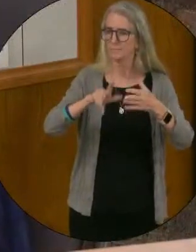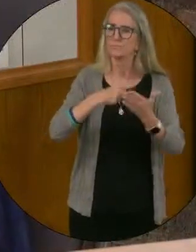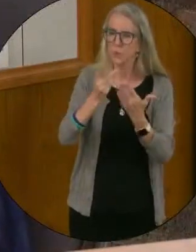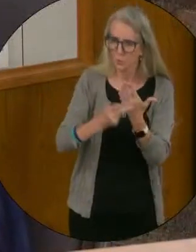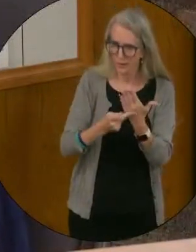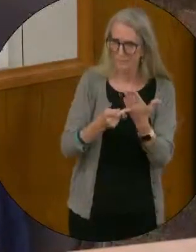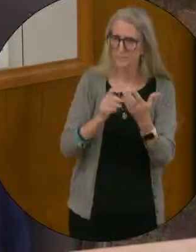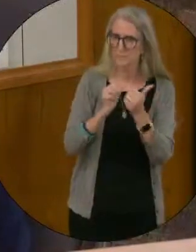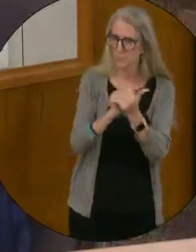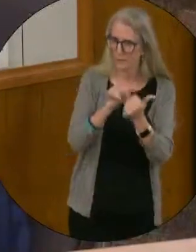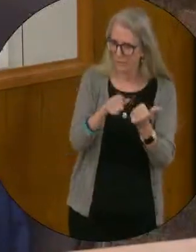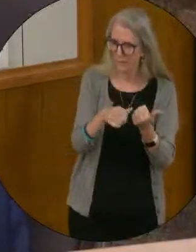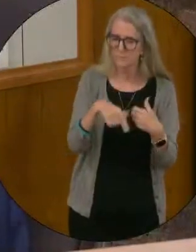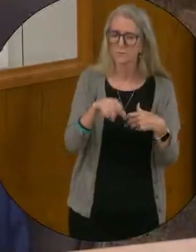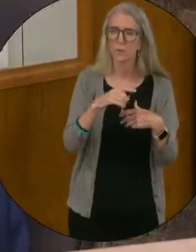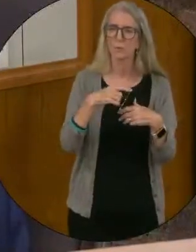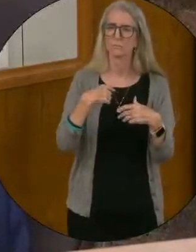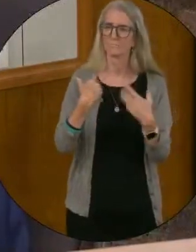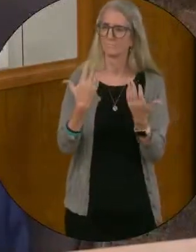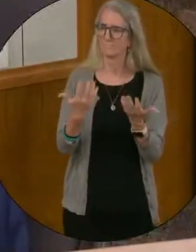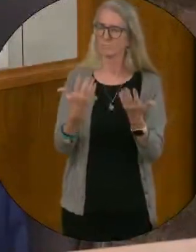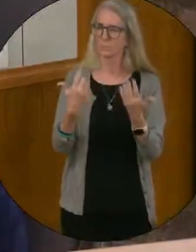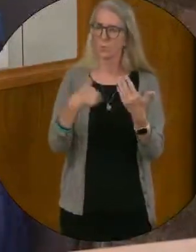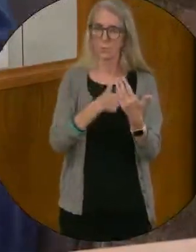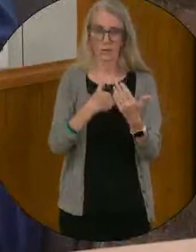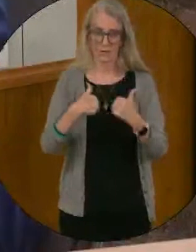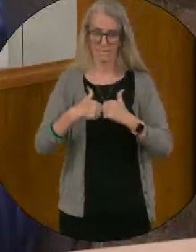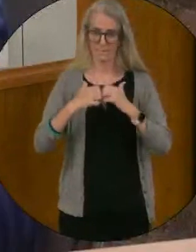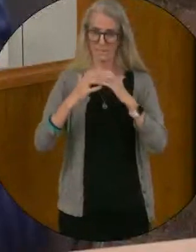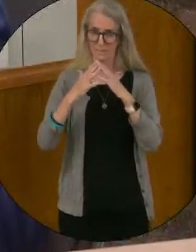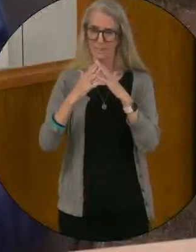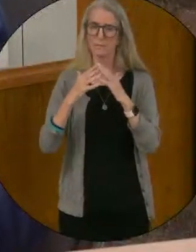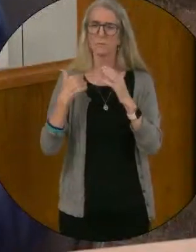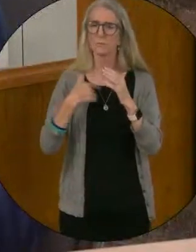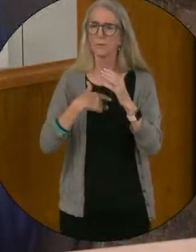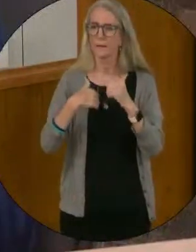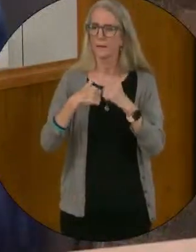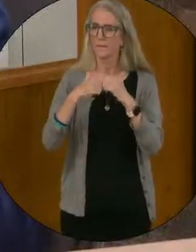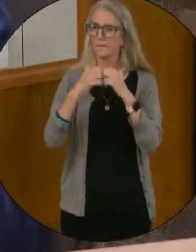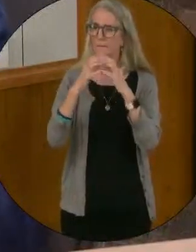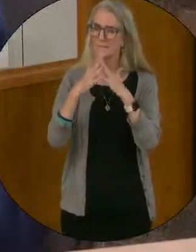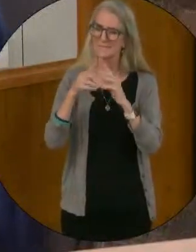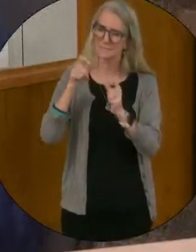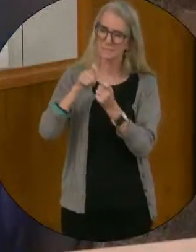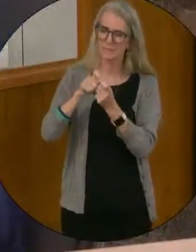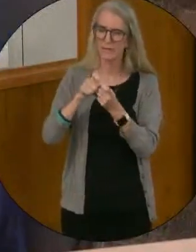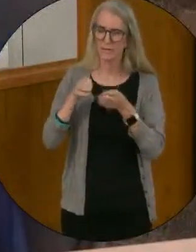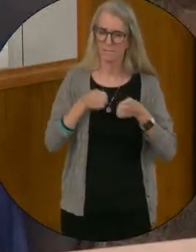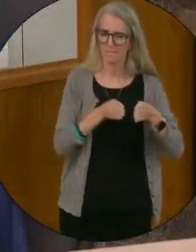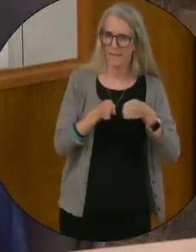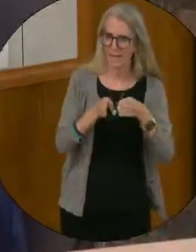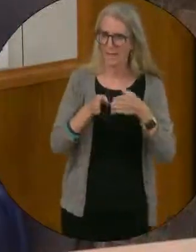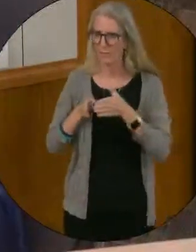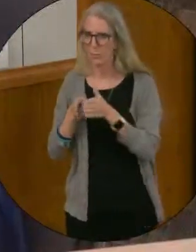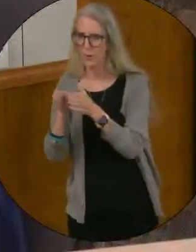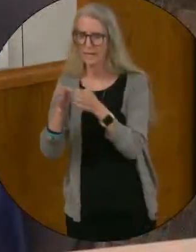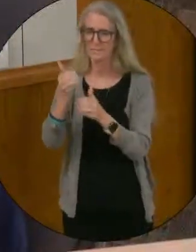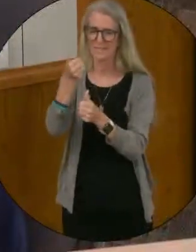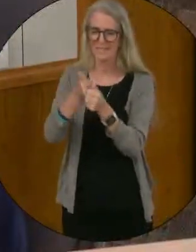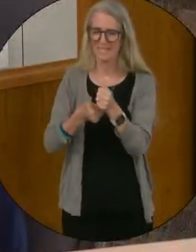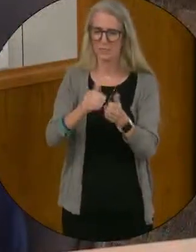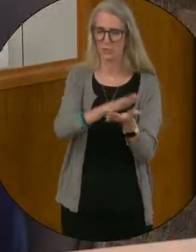programs there. So what we're building specific pathways with each